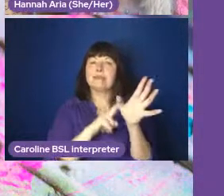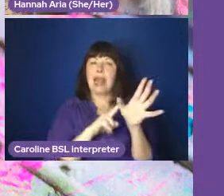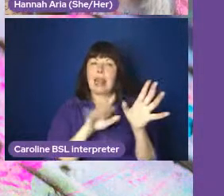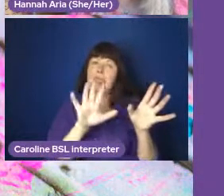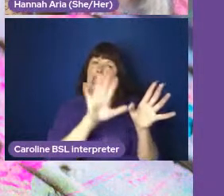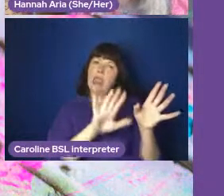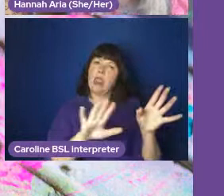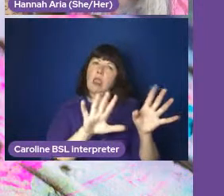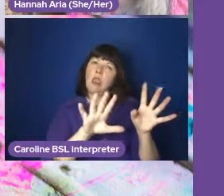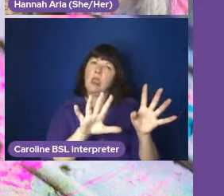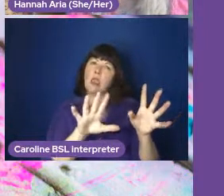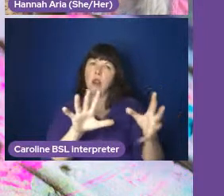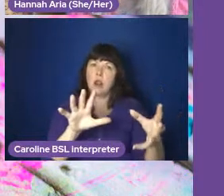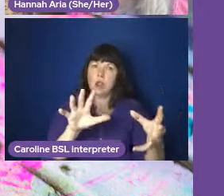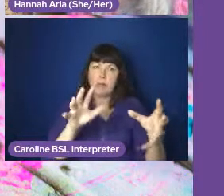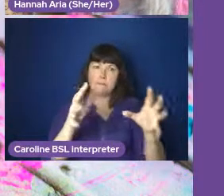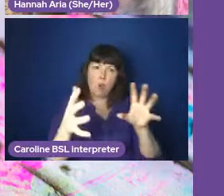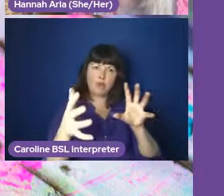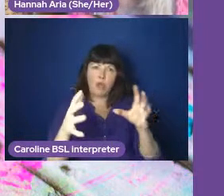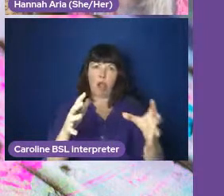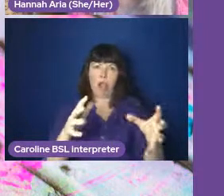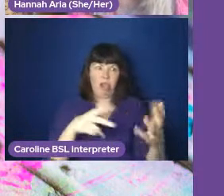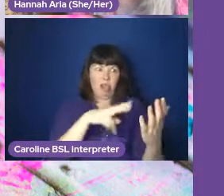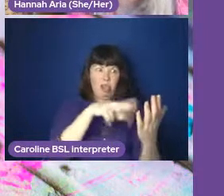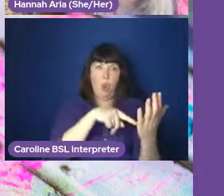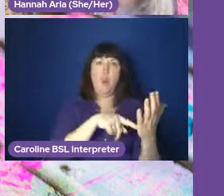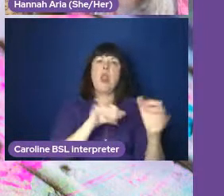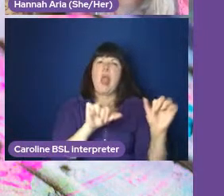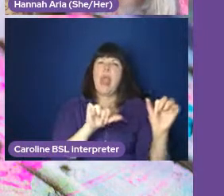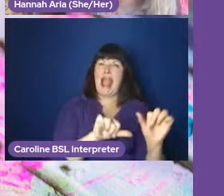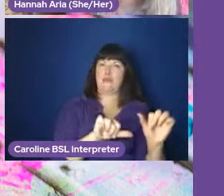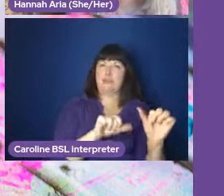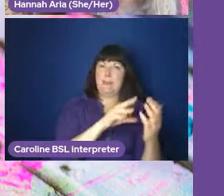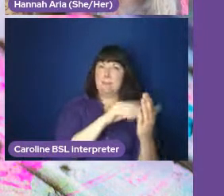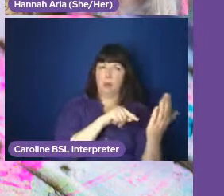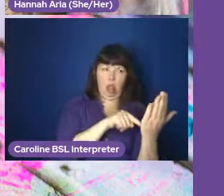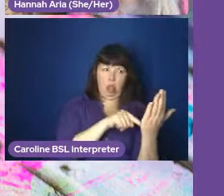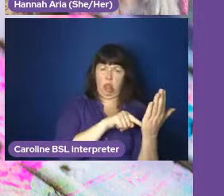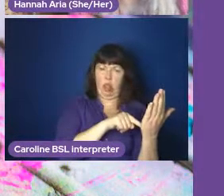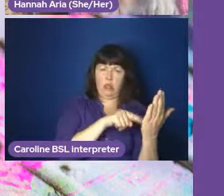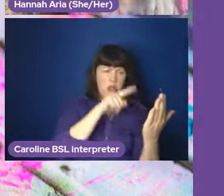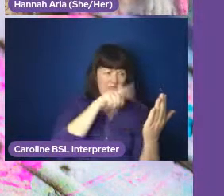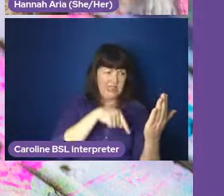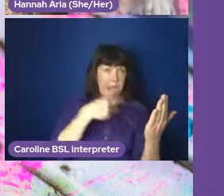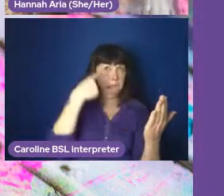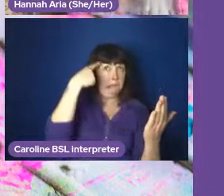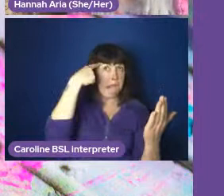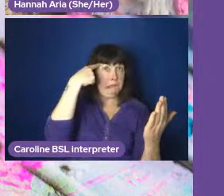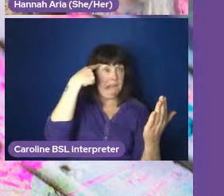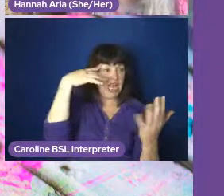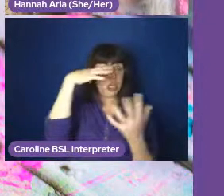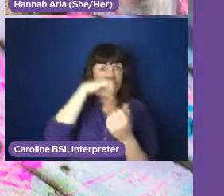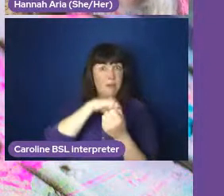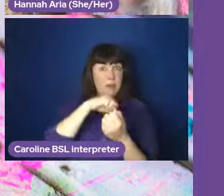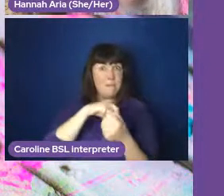really good, and I can't remember what it was other than the word CHIME. So if you could chime in now, Sally, and explain it, that